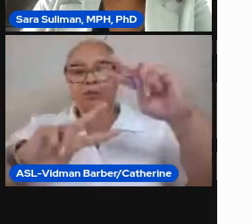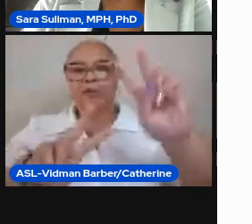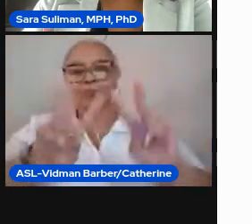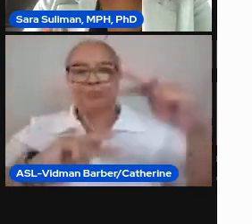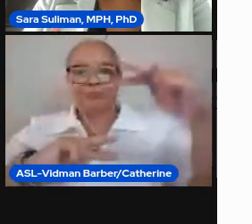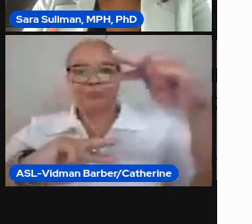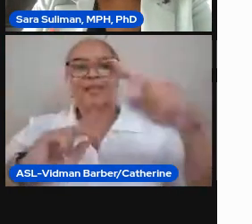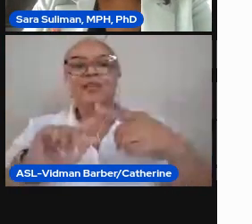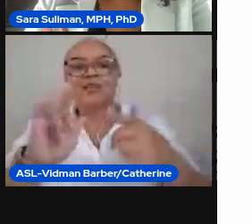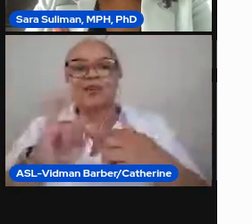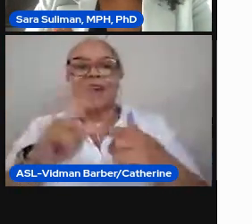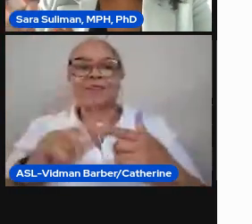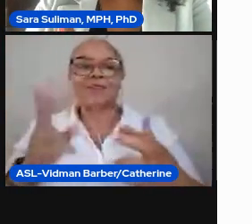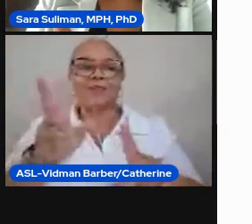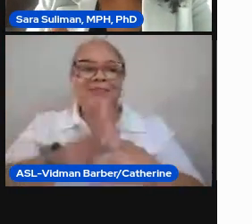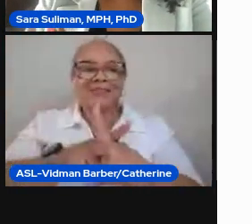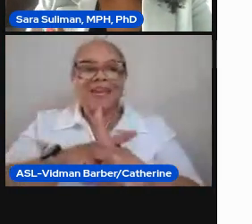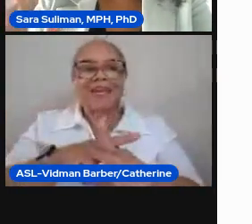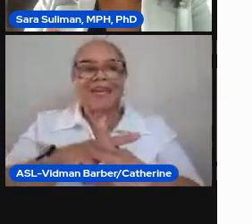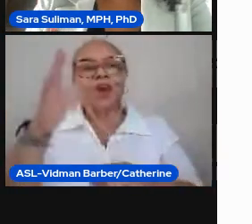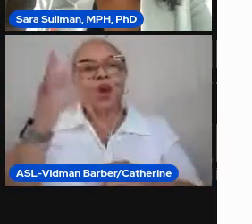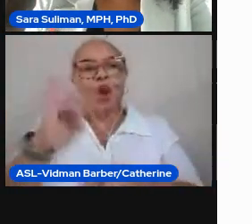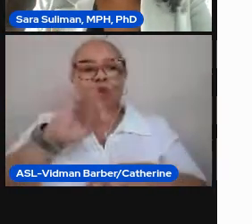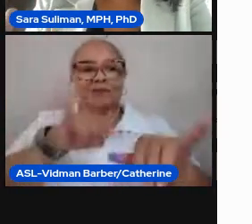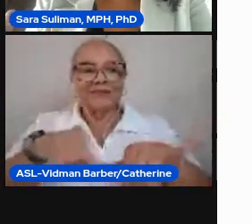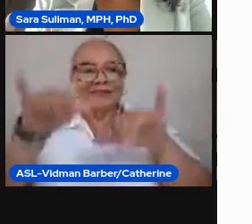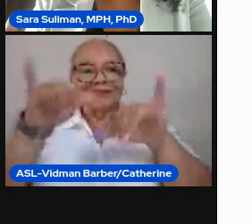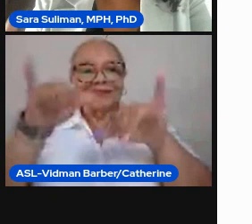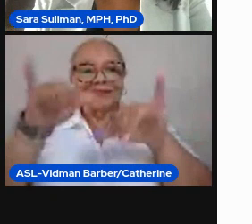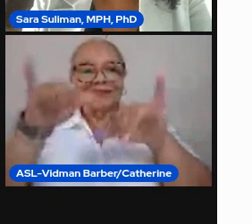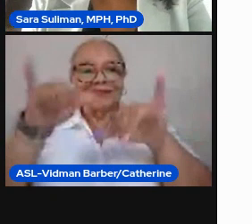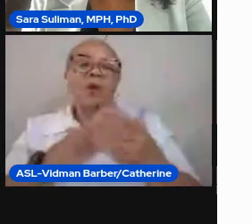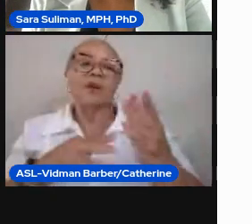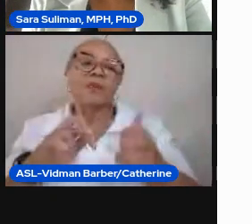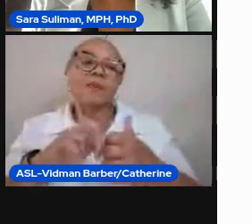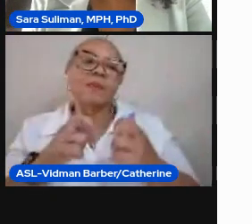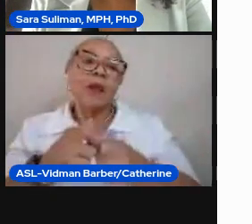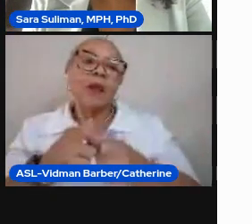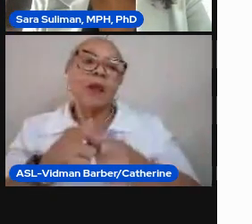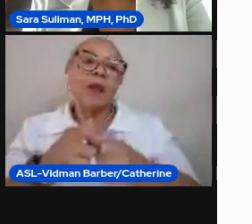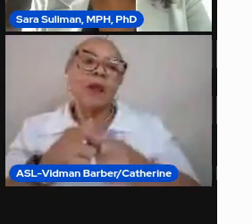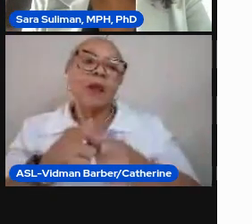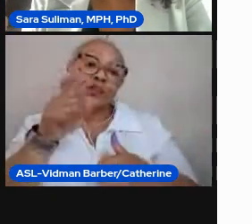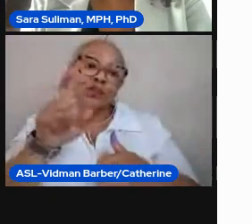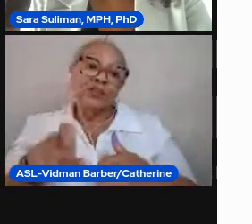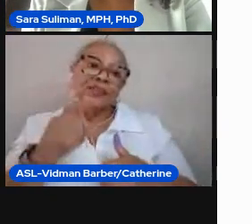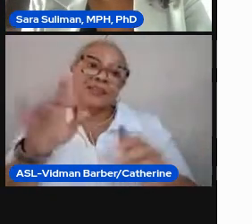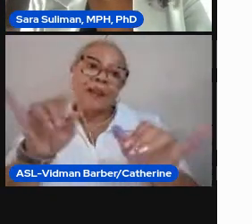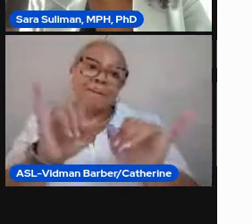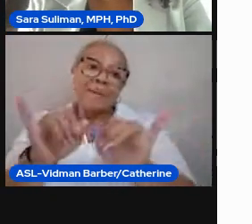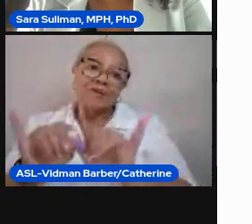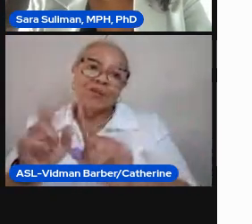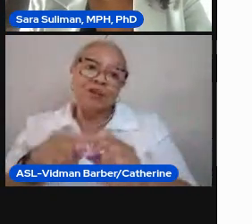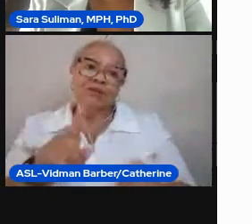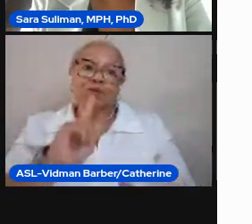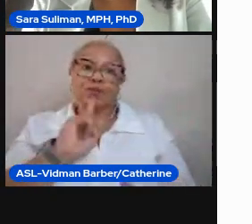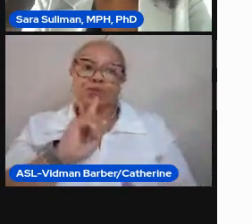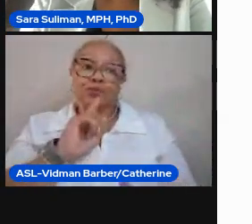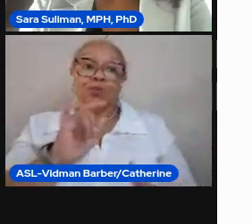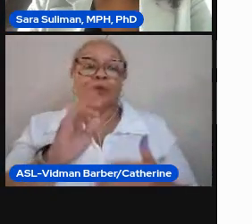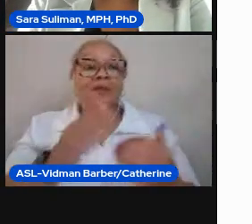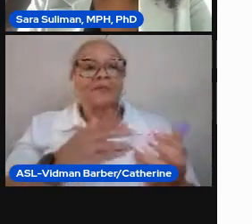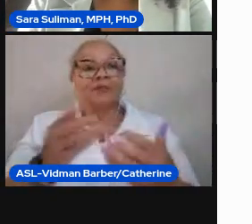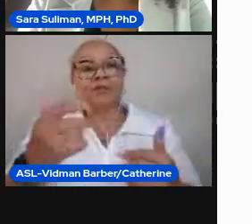You have to assign a gold standard, which is also part of the problem, because you need some measure of the truth, whether or not you